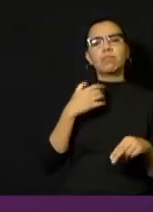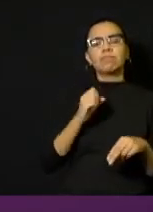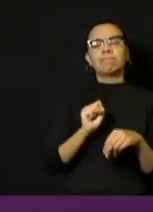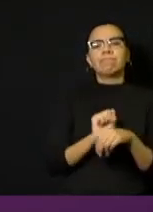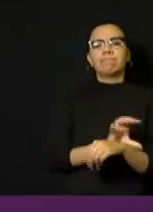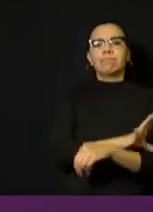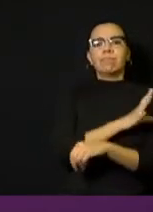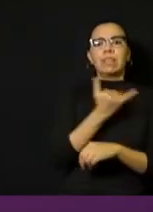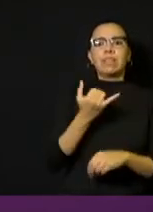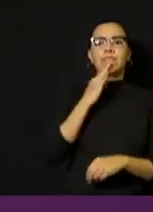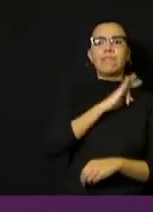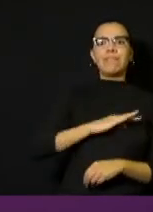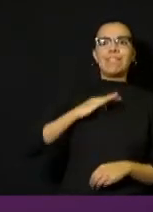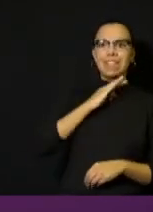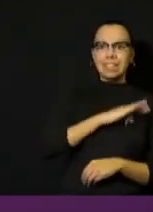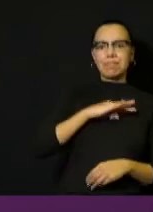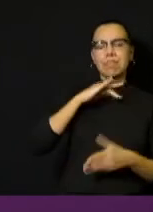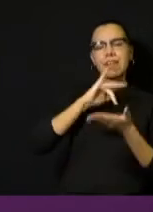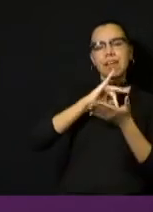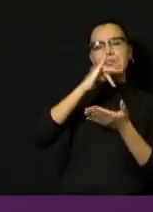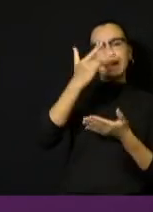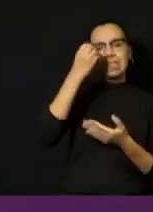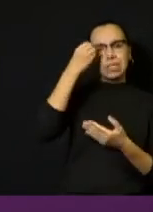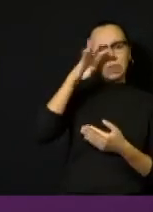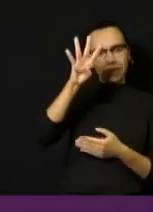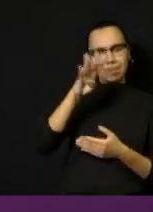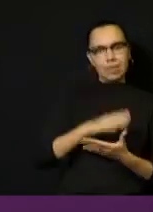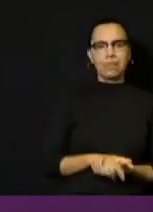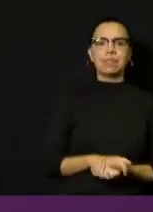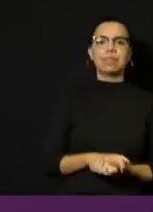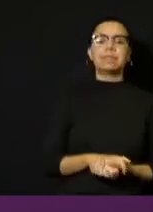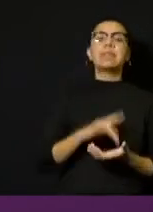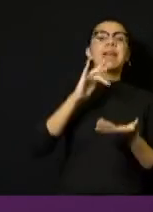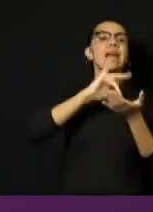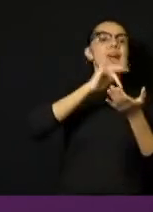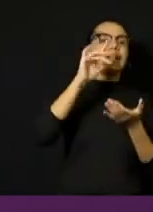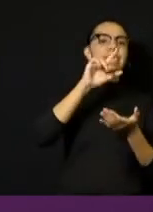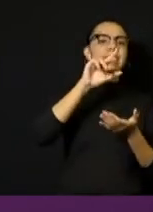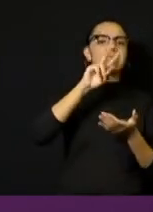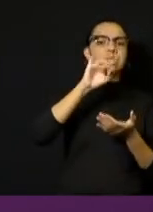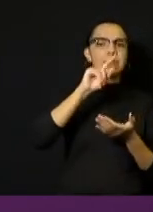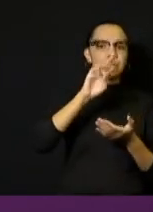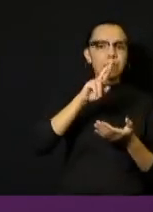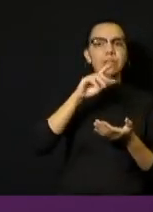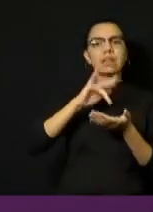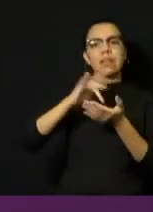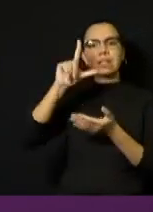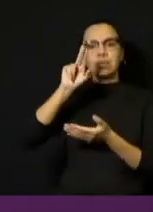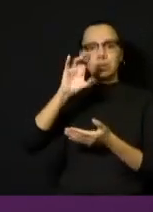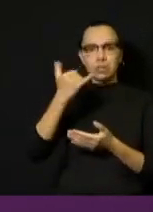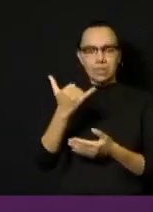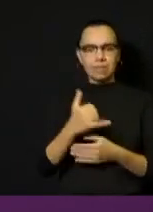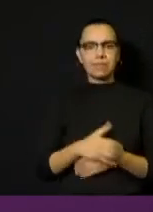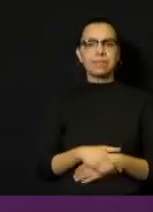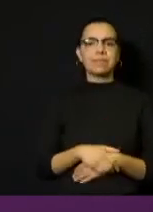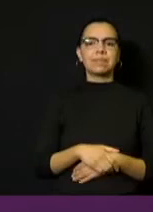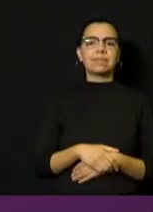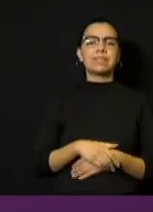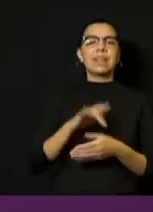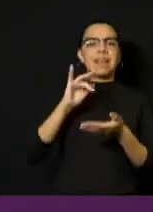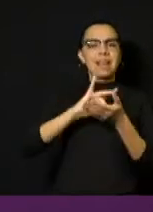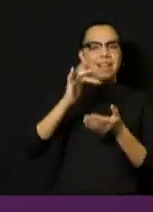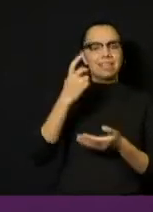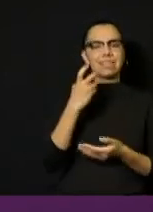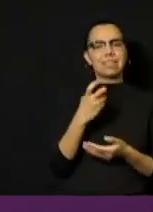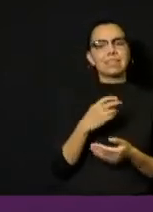very happy. Gracias, Víctor. Gracias, Lucy. Así es. Felicidades